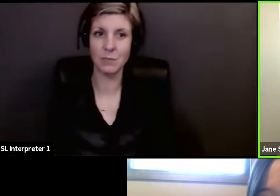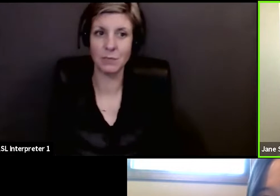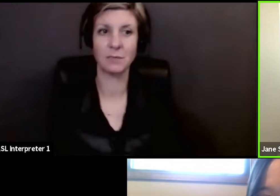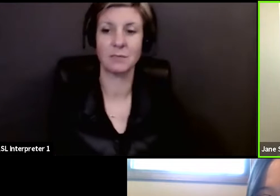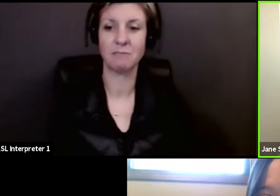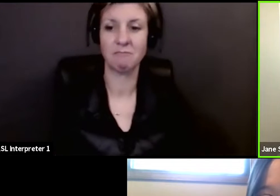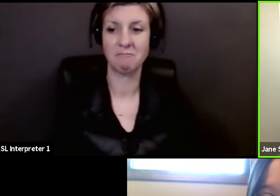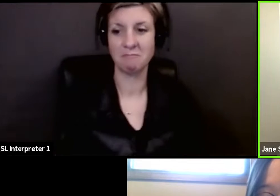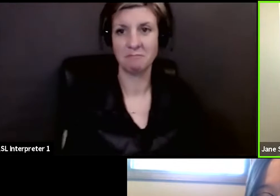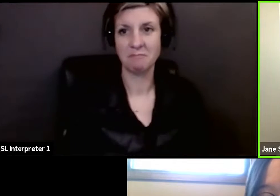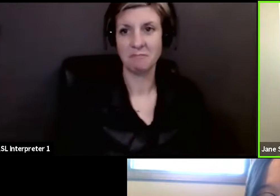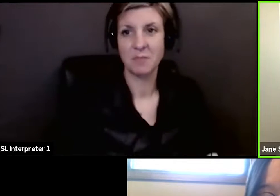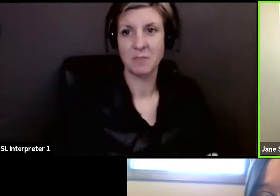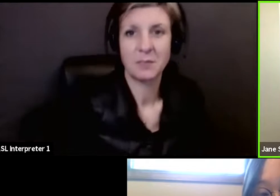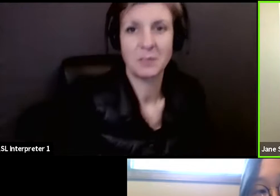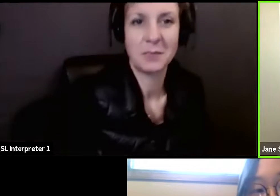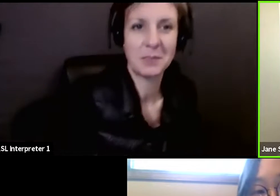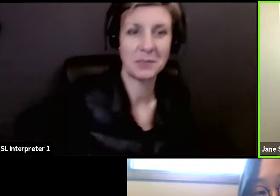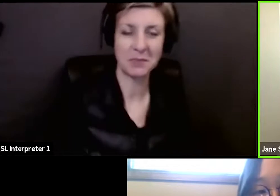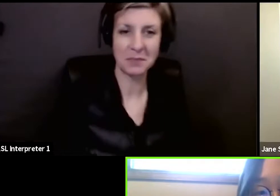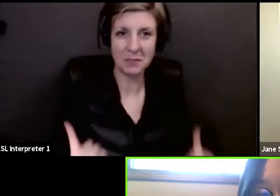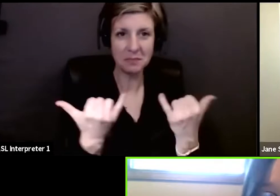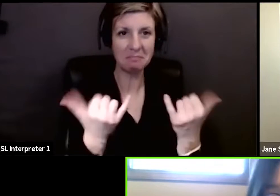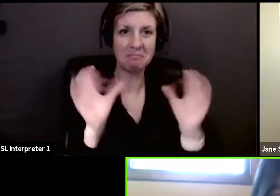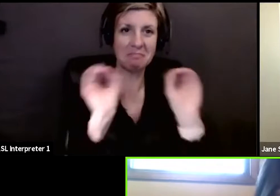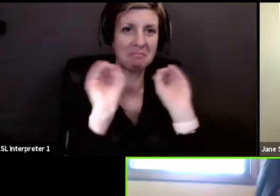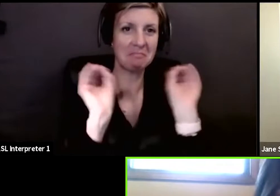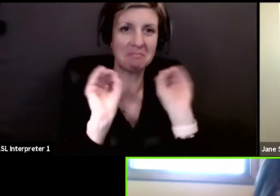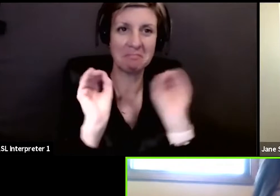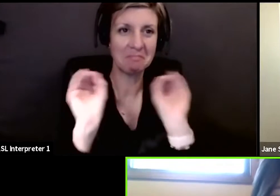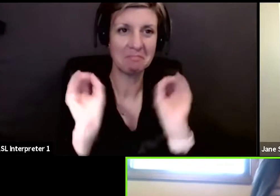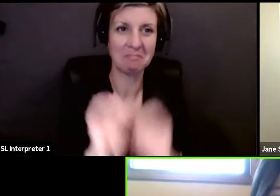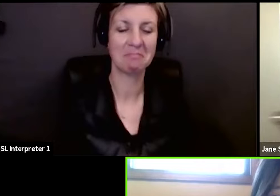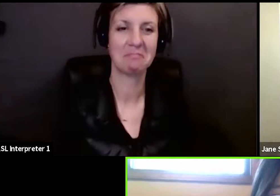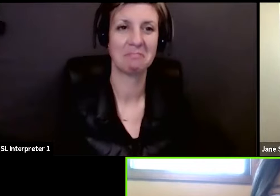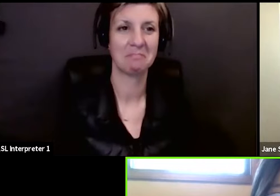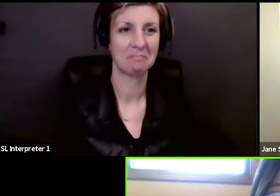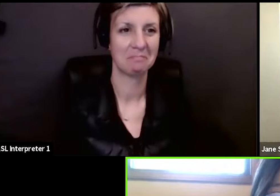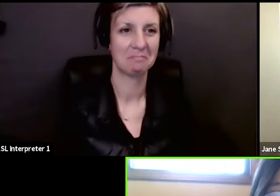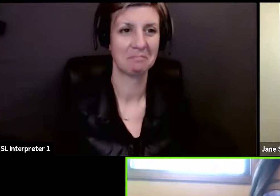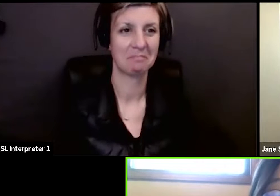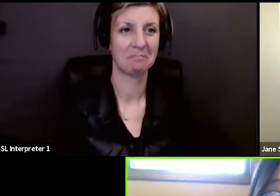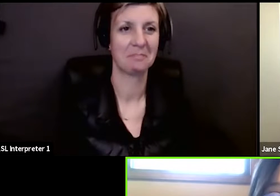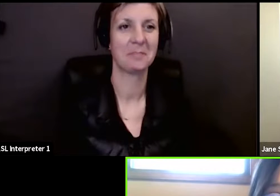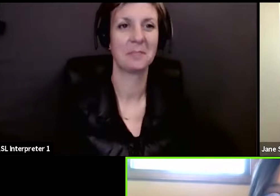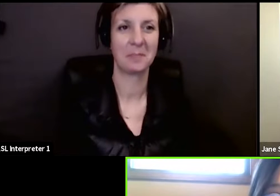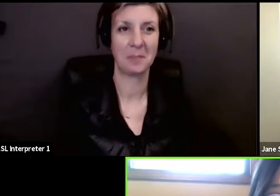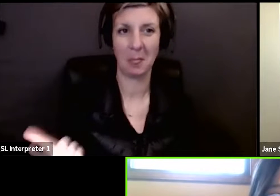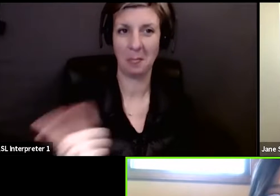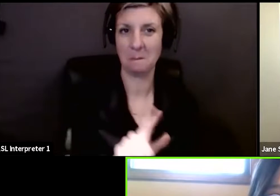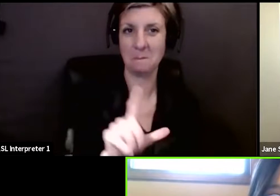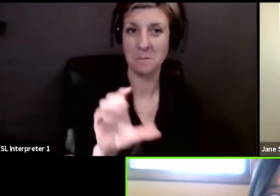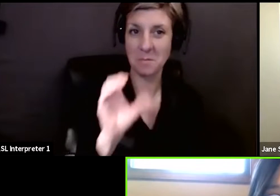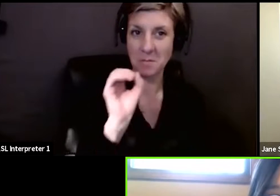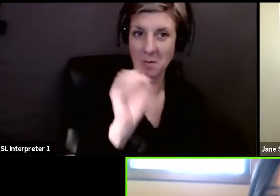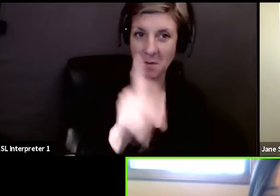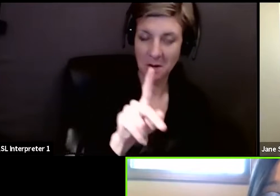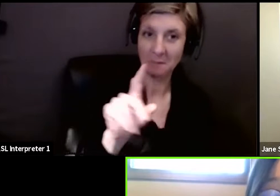Not that I can think of at the moment. All right. Here's the dramatic reading